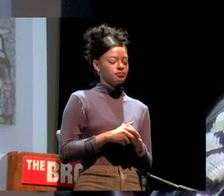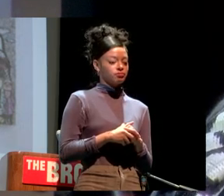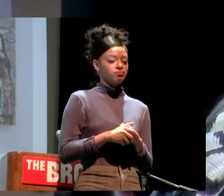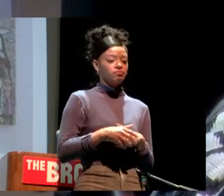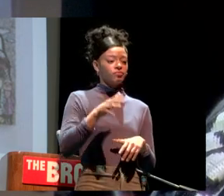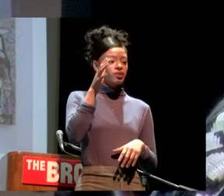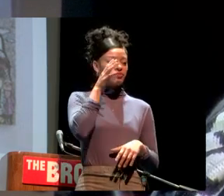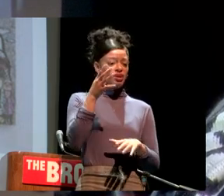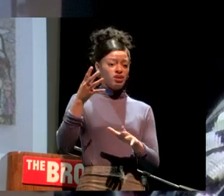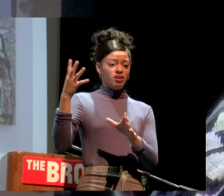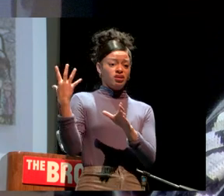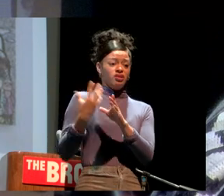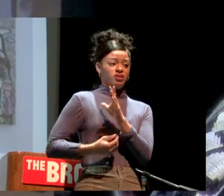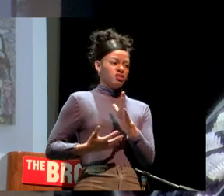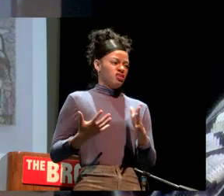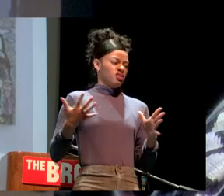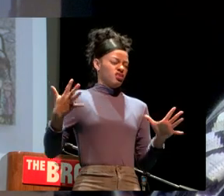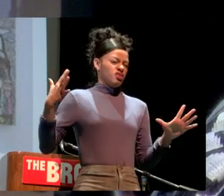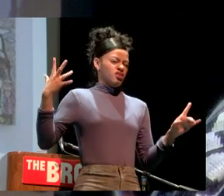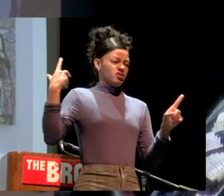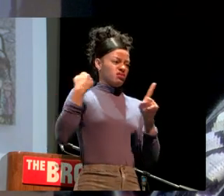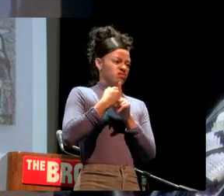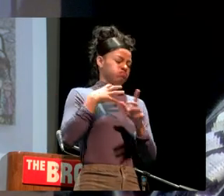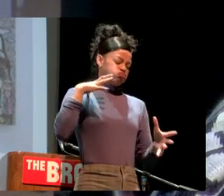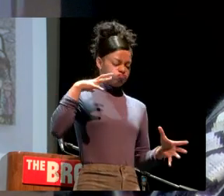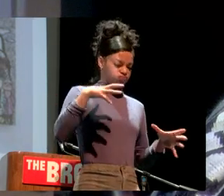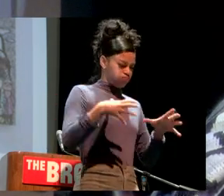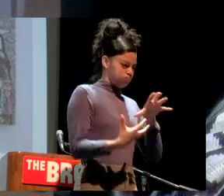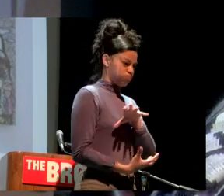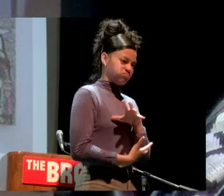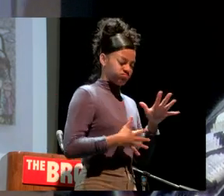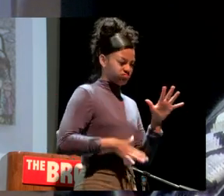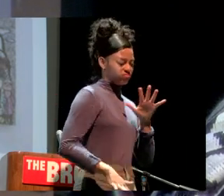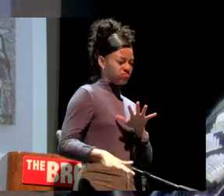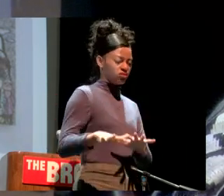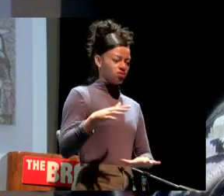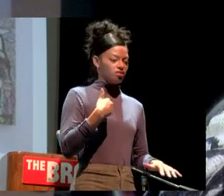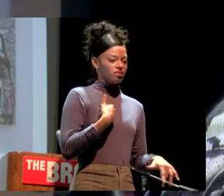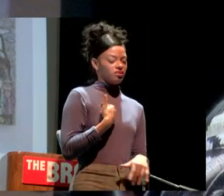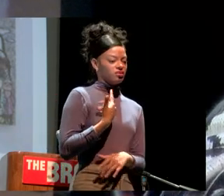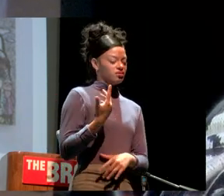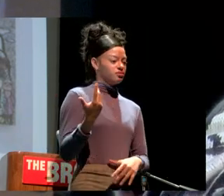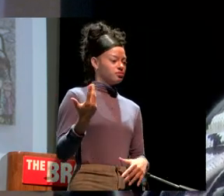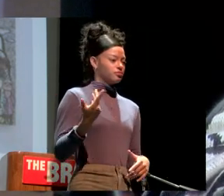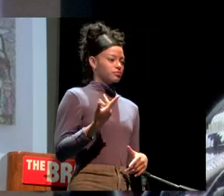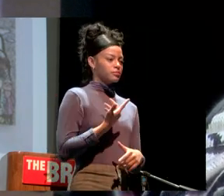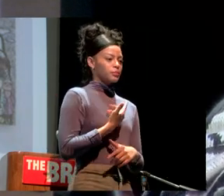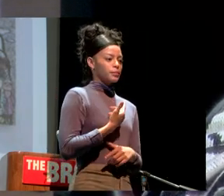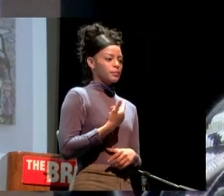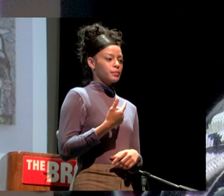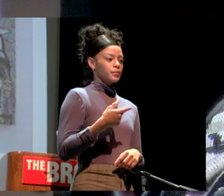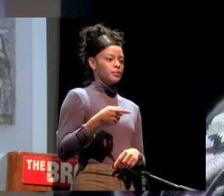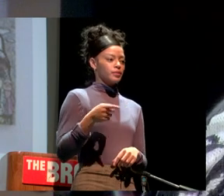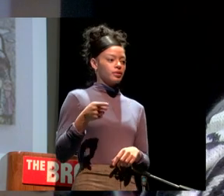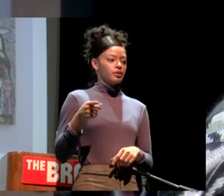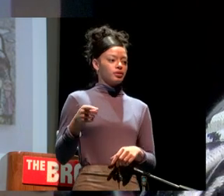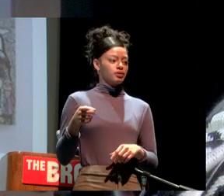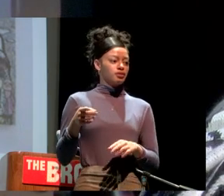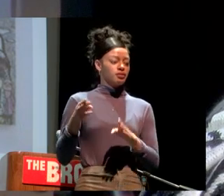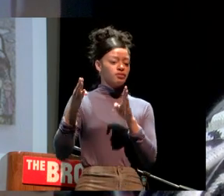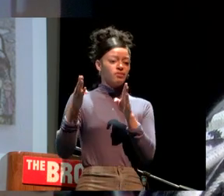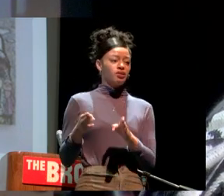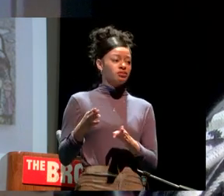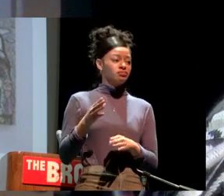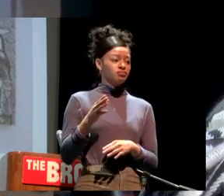41 years old still, super young. So, but I am 60 years old. That means, okay, so